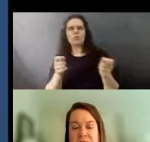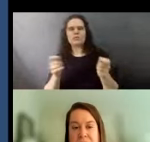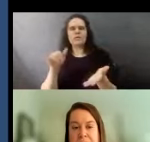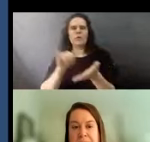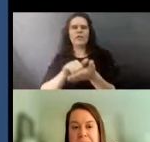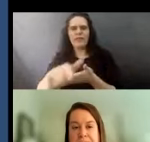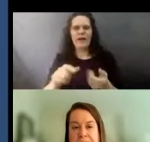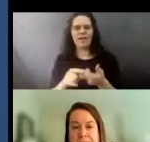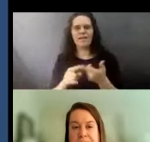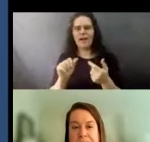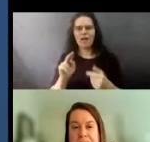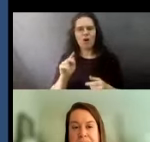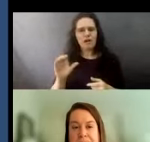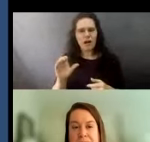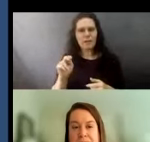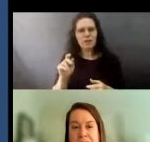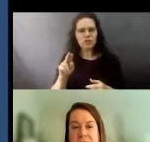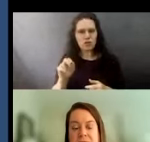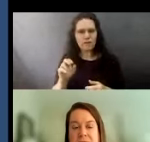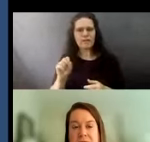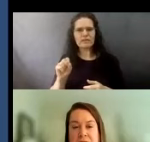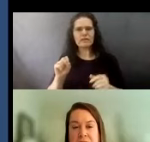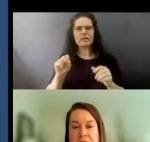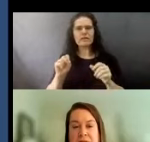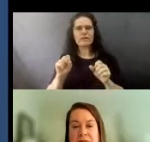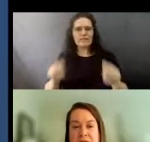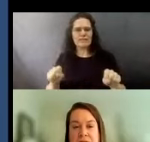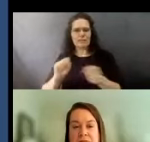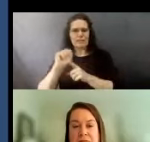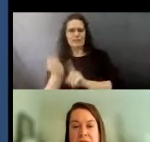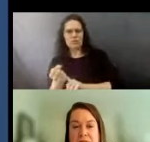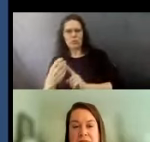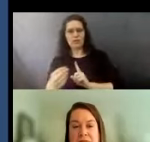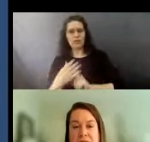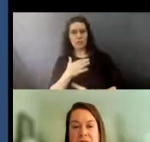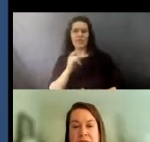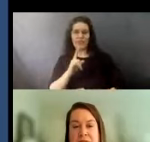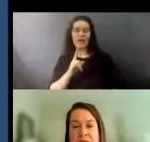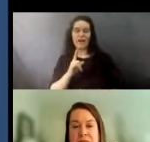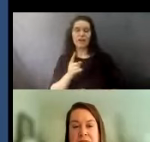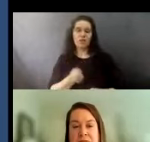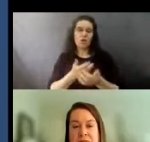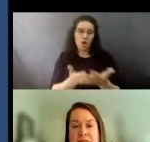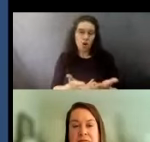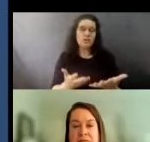of the likely manifestations of why people have fatigue and disability and potentially even brain